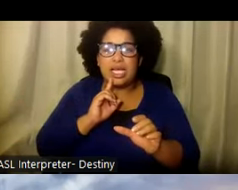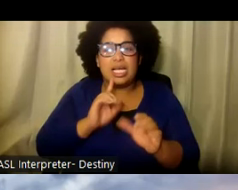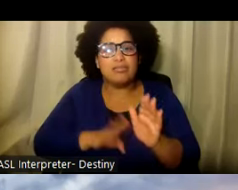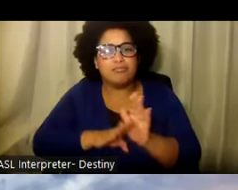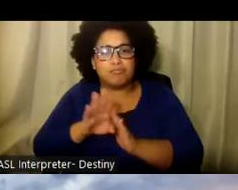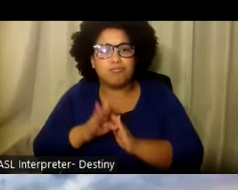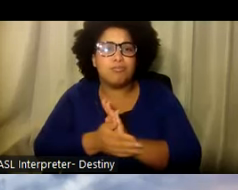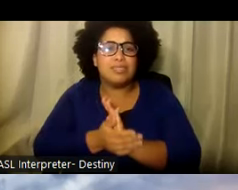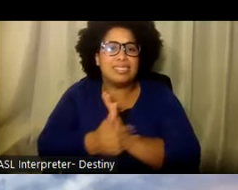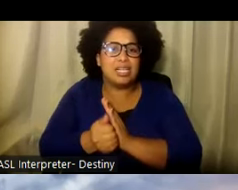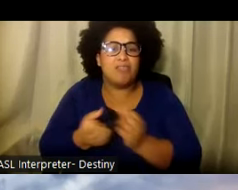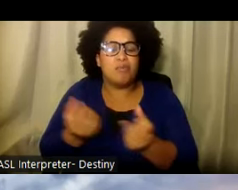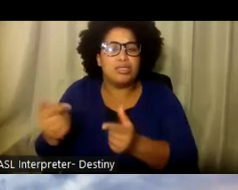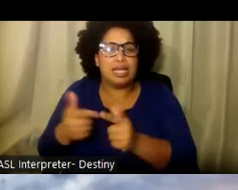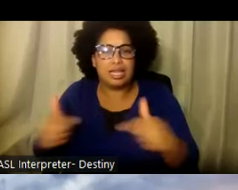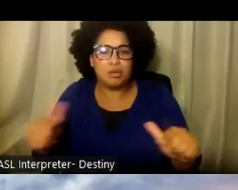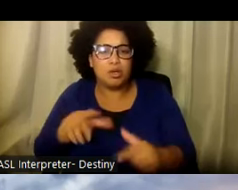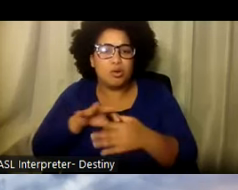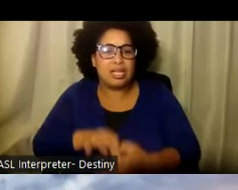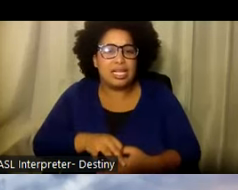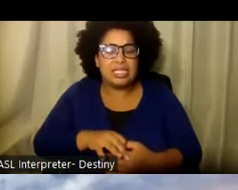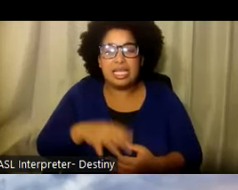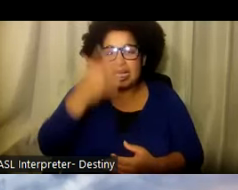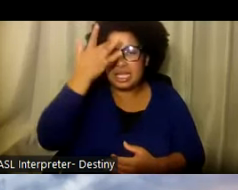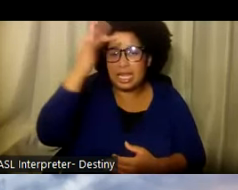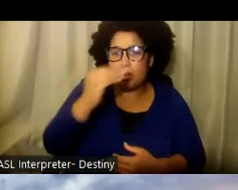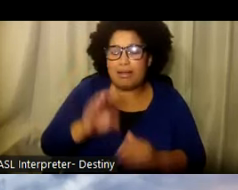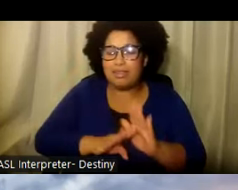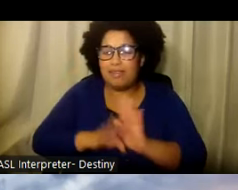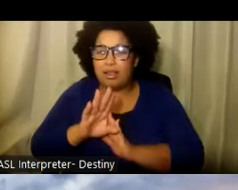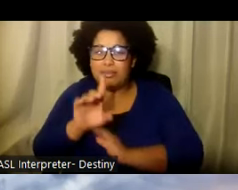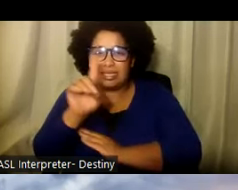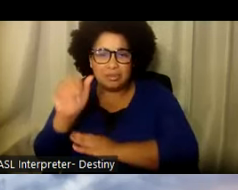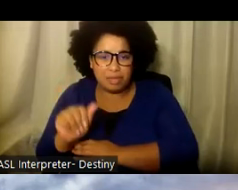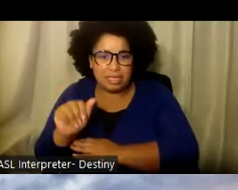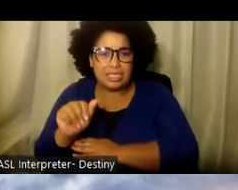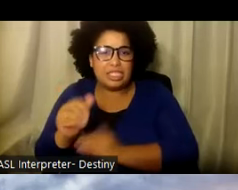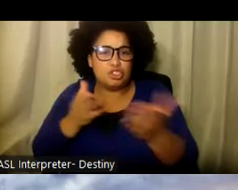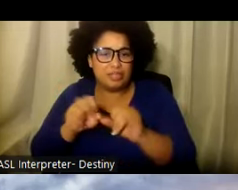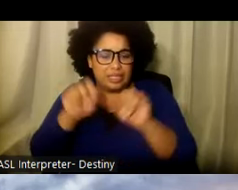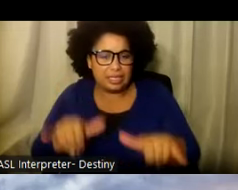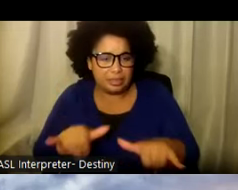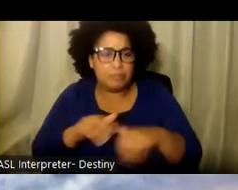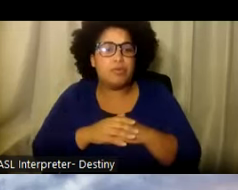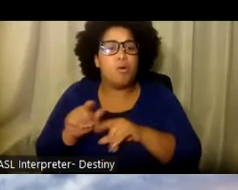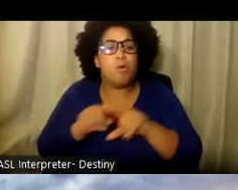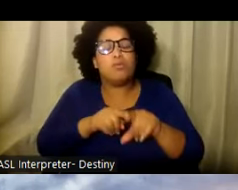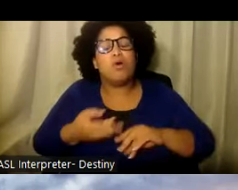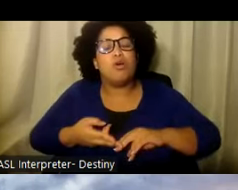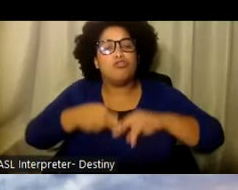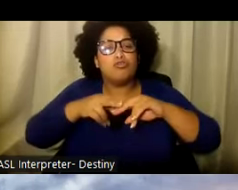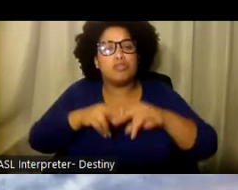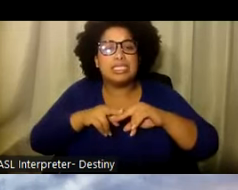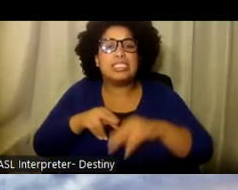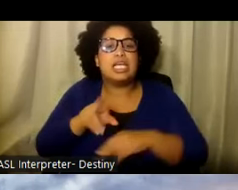multilingual staff within the intellectual and developmental disability service system and increasing regional center